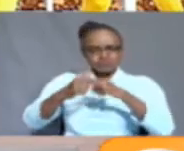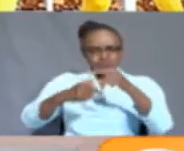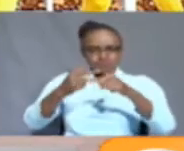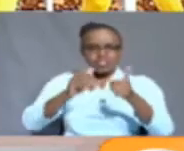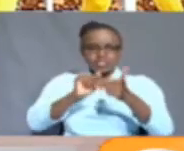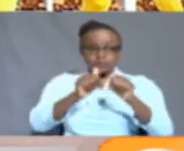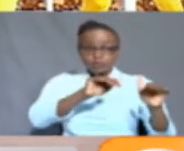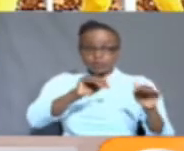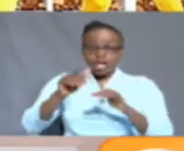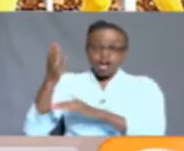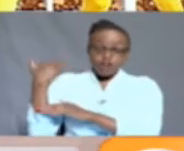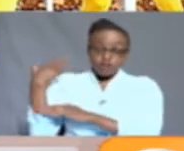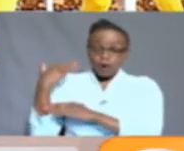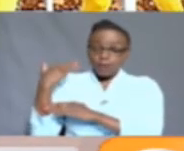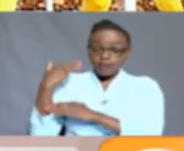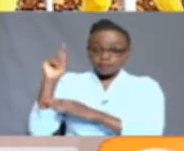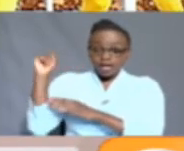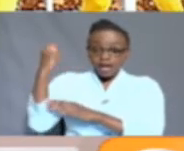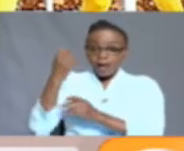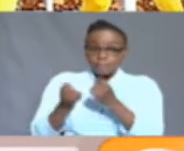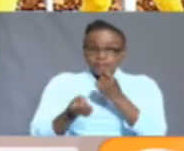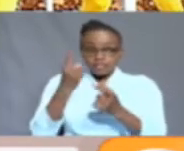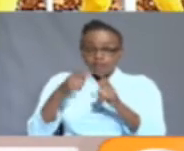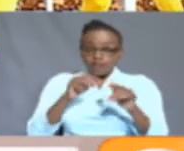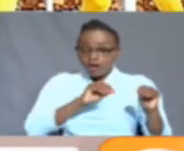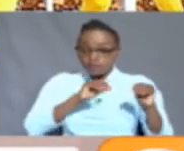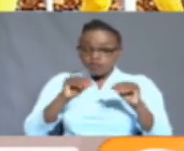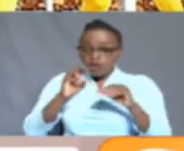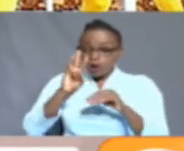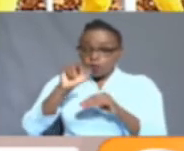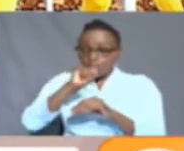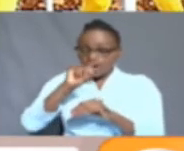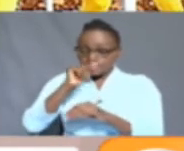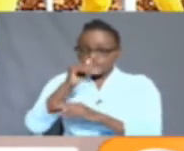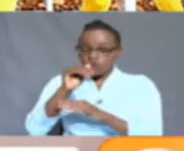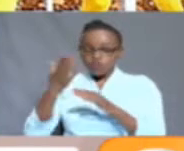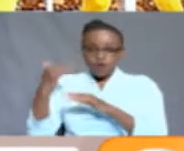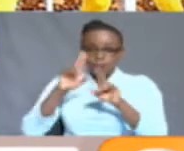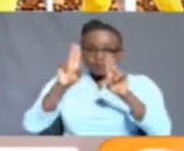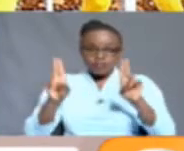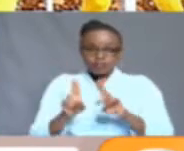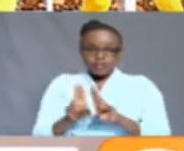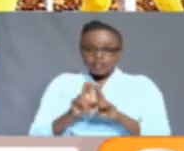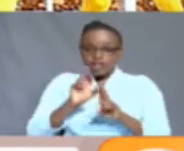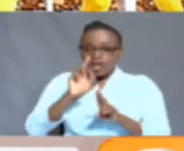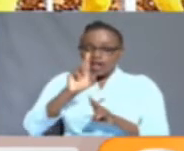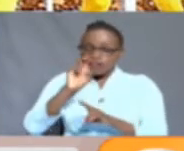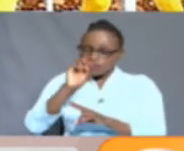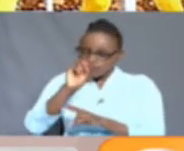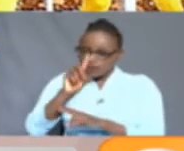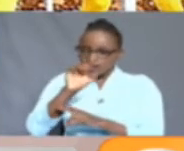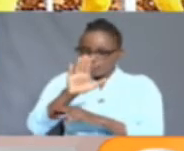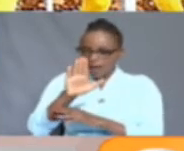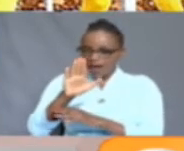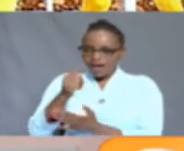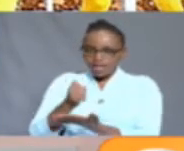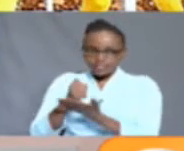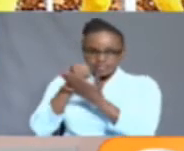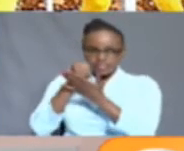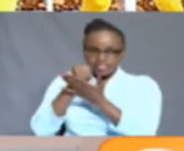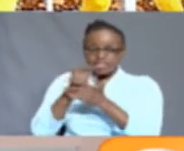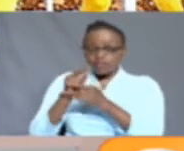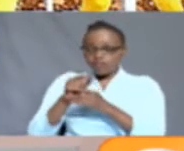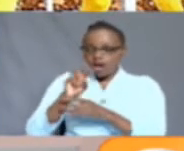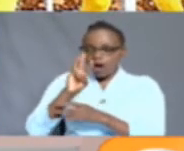Former Harambee Stars coach Stanley Okumbi is heading to Wazito FC with former international Fred Ambani as his assistant. Now, Wazito